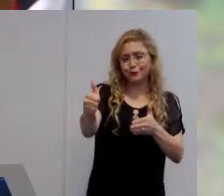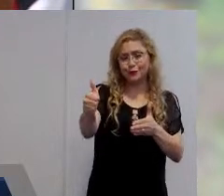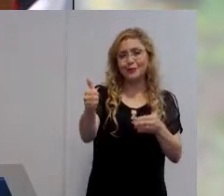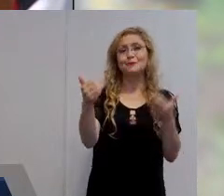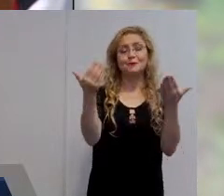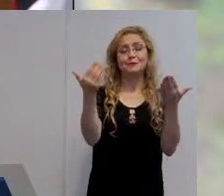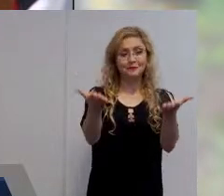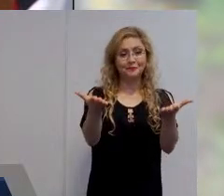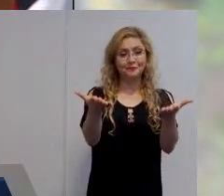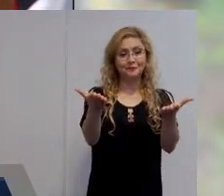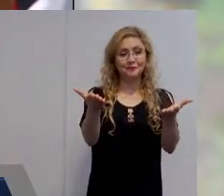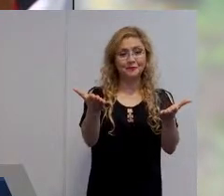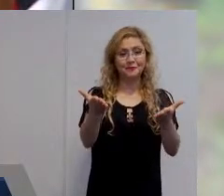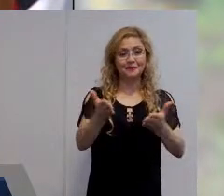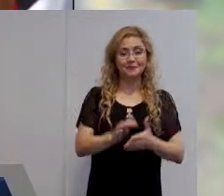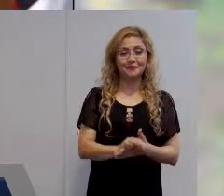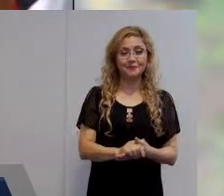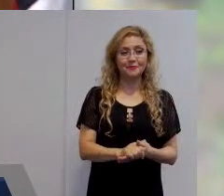Chair of